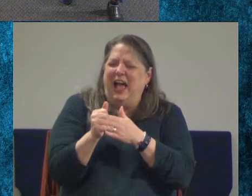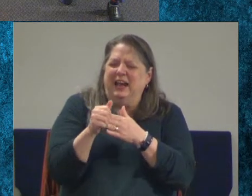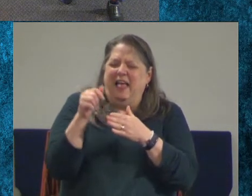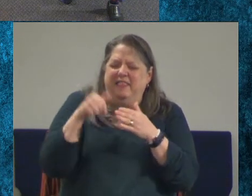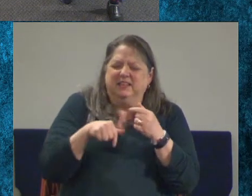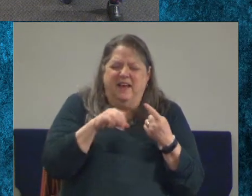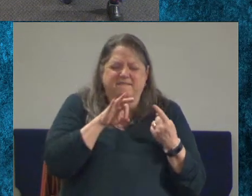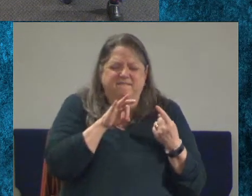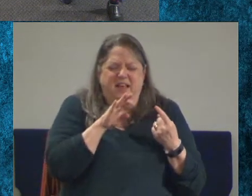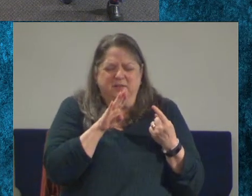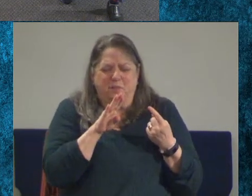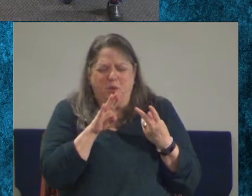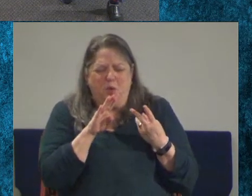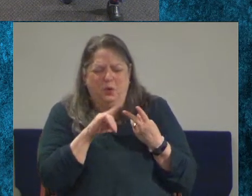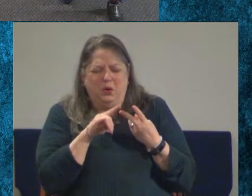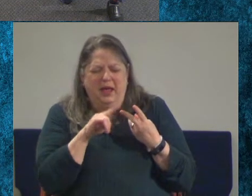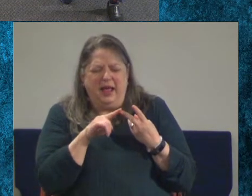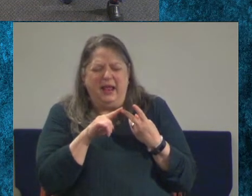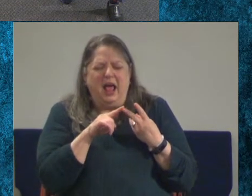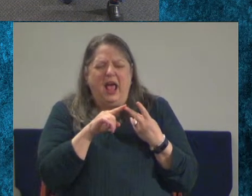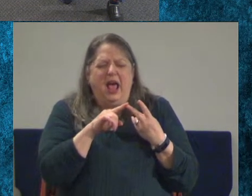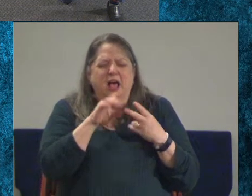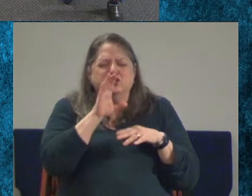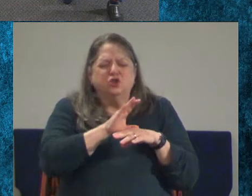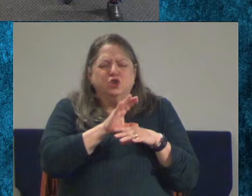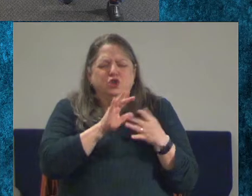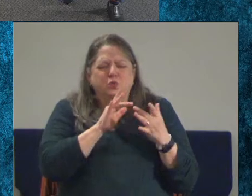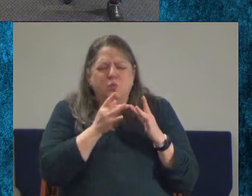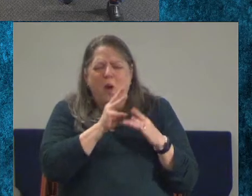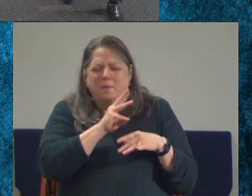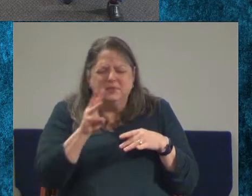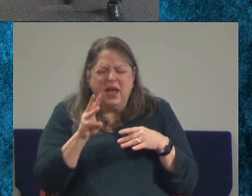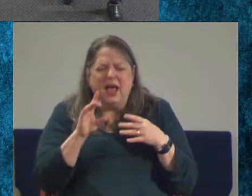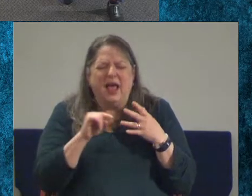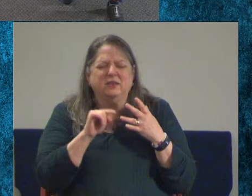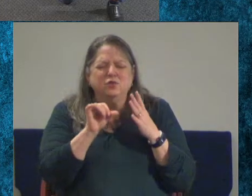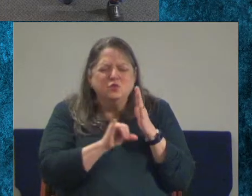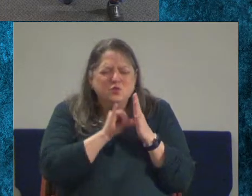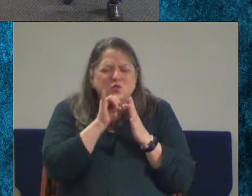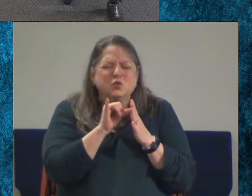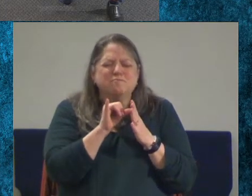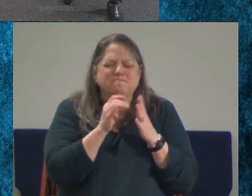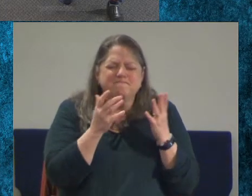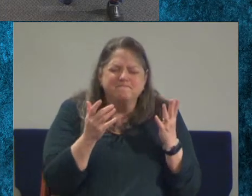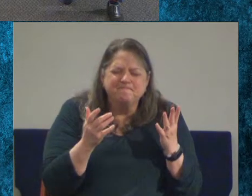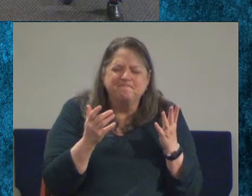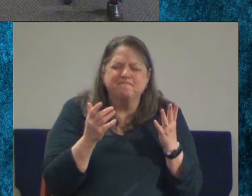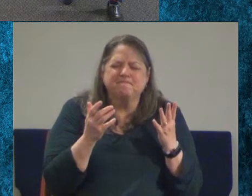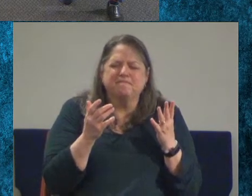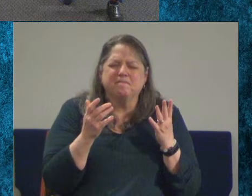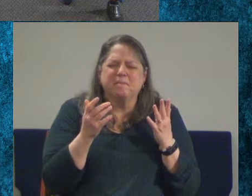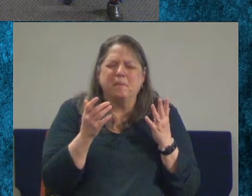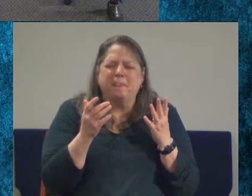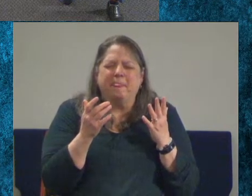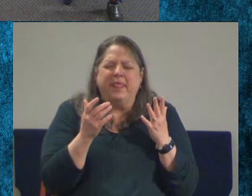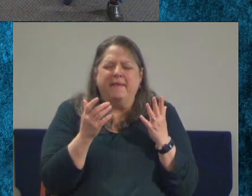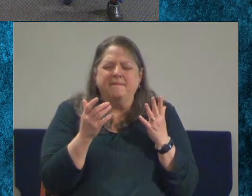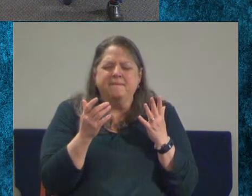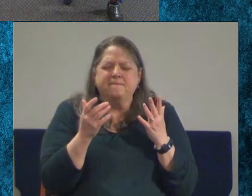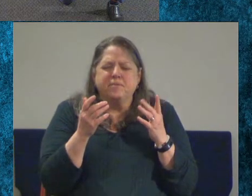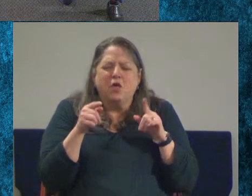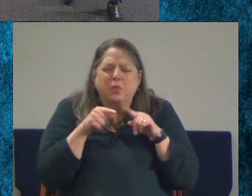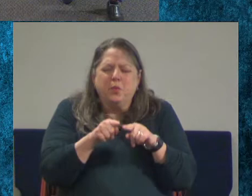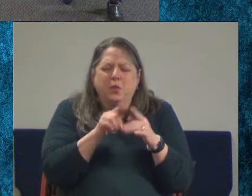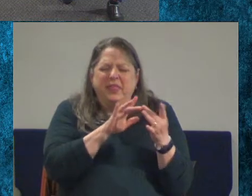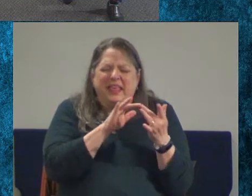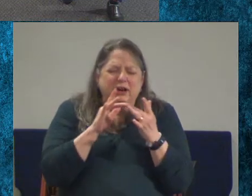Facebook and the church website and the YouTube, that you would guide and direct, that you would guard and guide even through the internet, oh